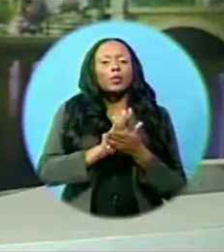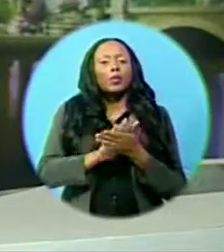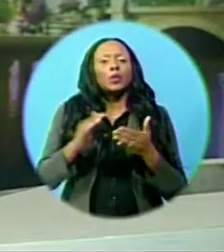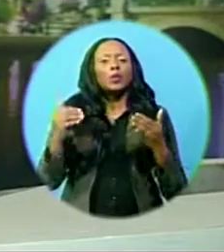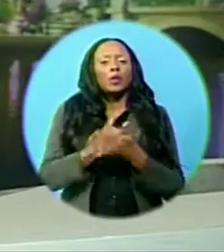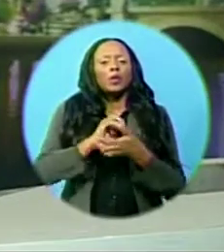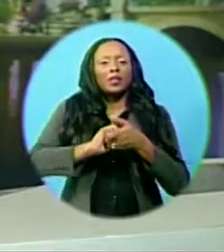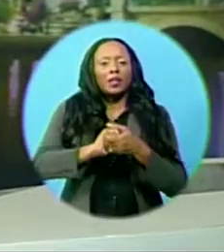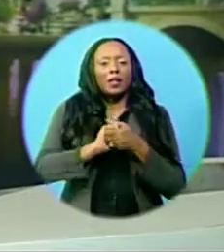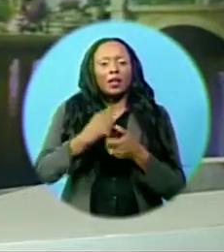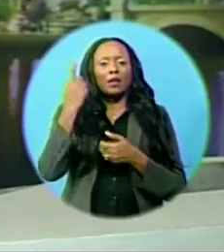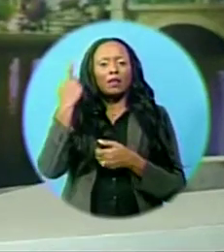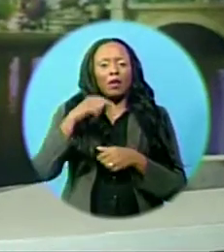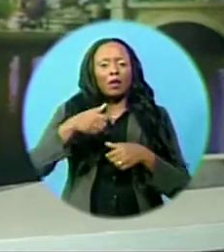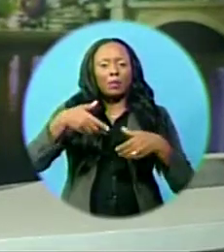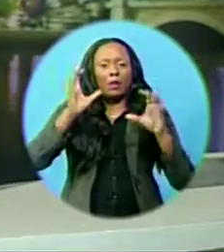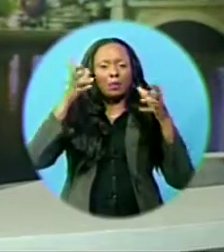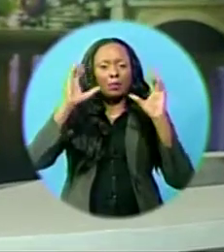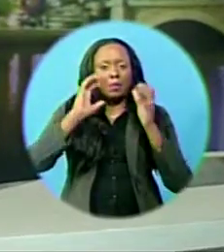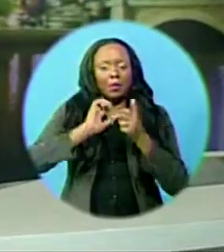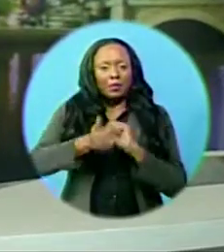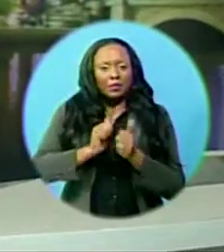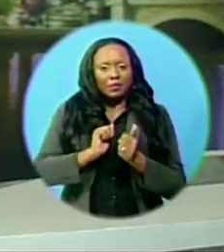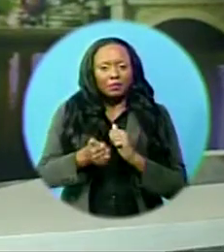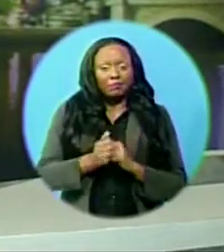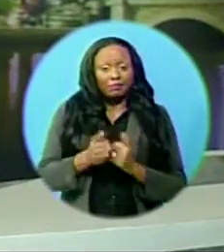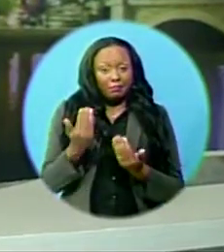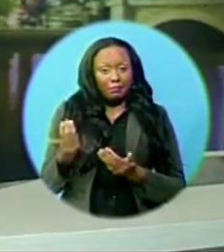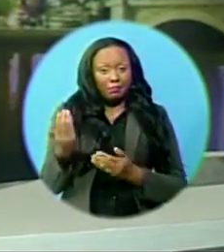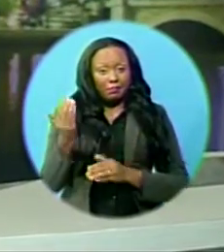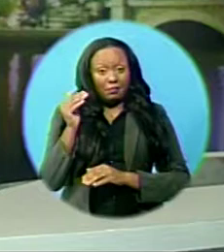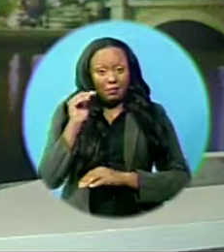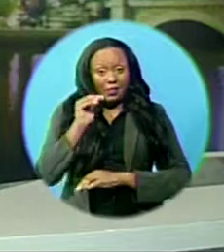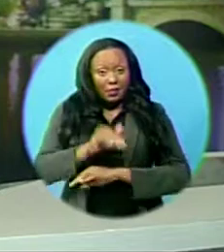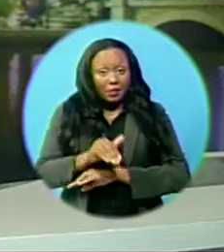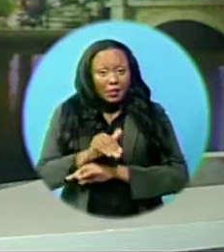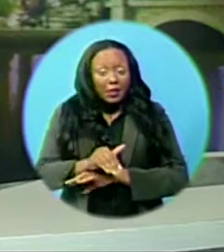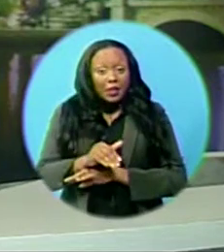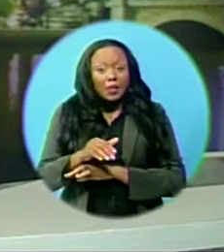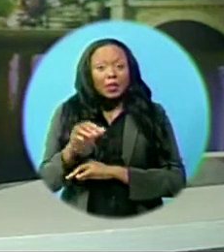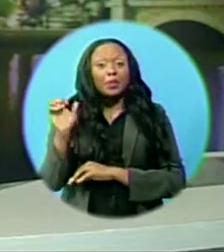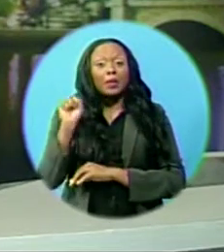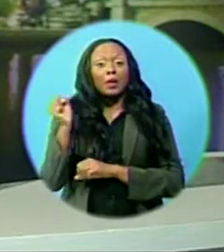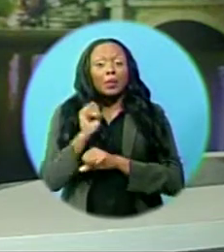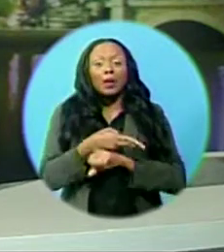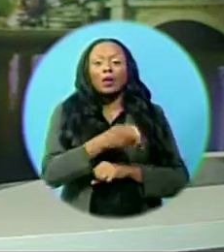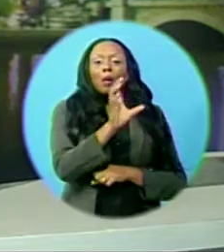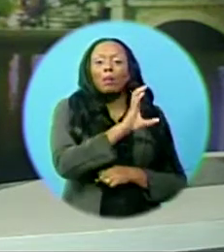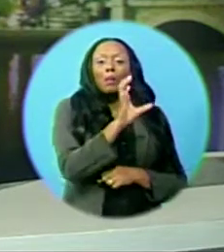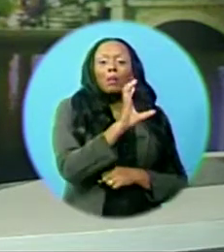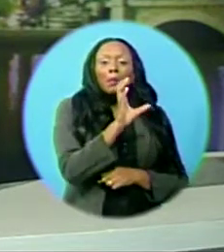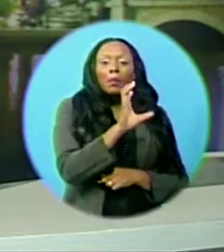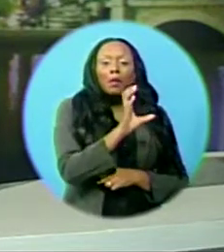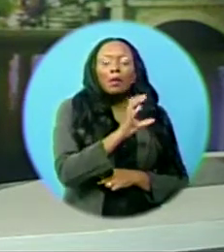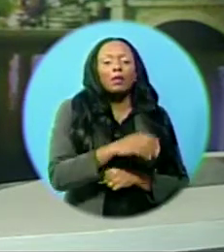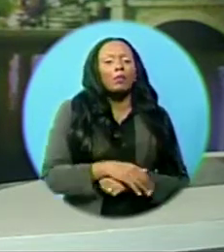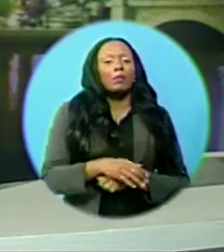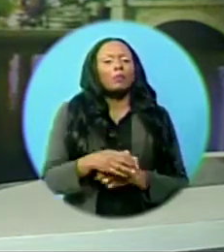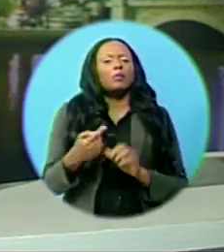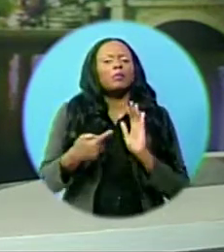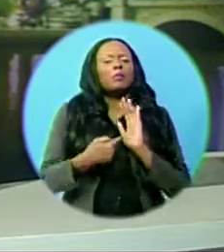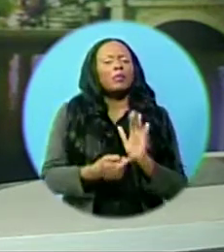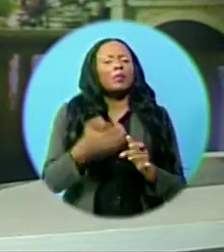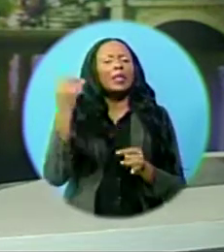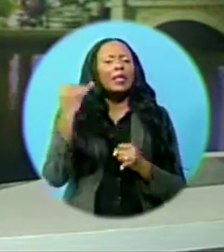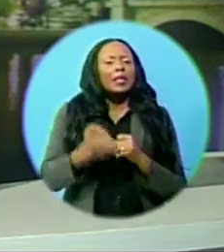Of the NSC School Girls Basketball Competition. Earlier this evening, Springer defeated Combermere in the final at BCC. Well, we'll have a